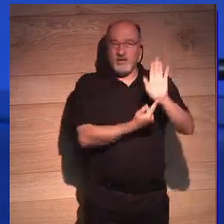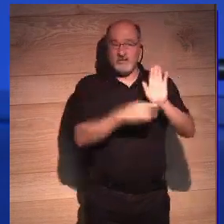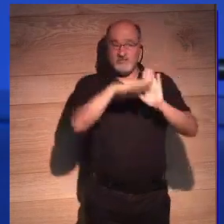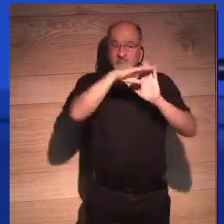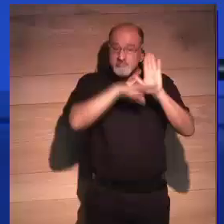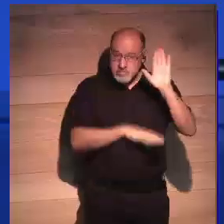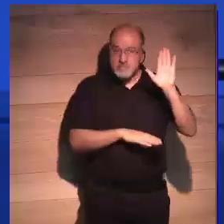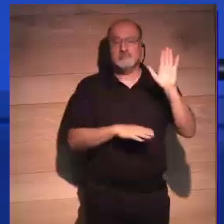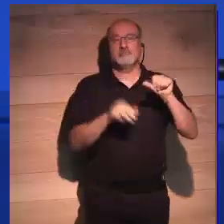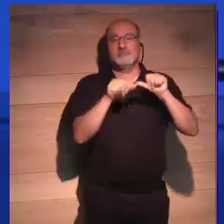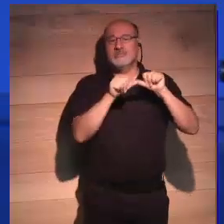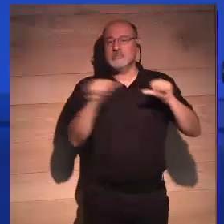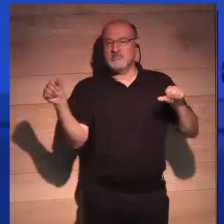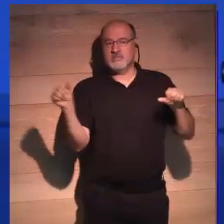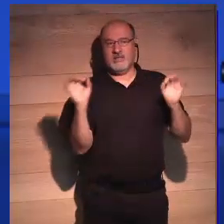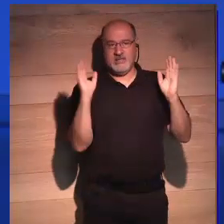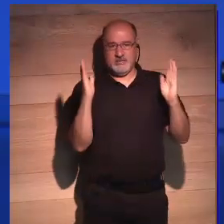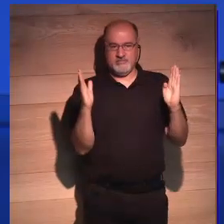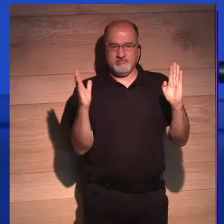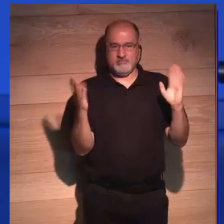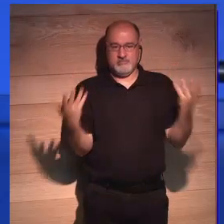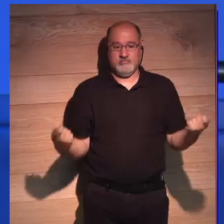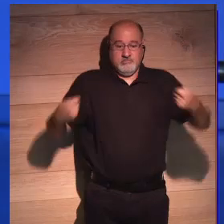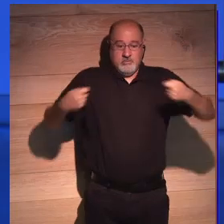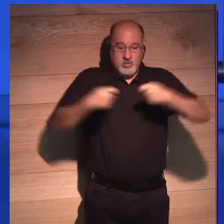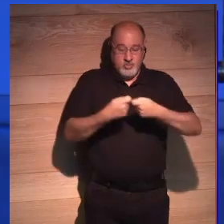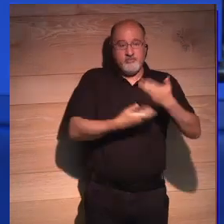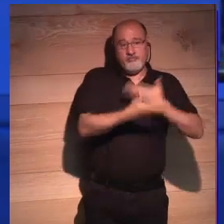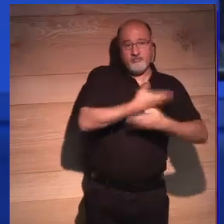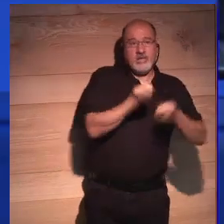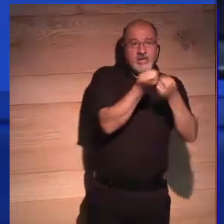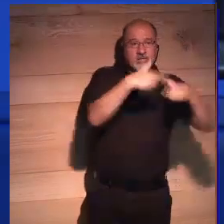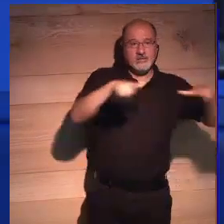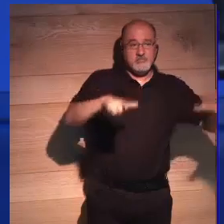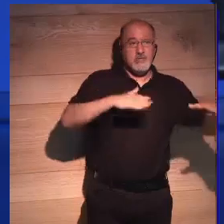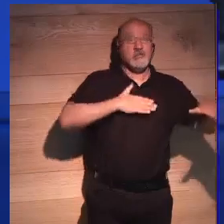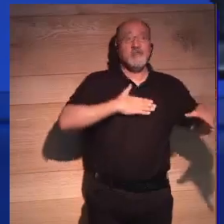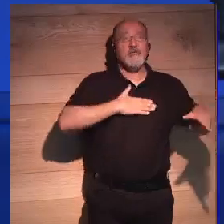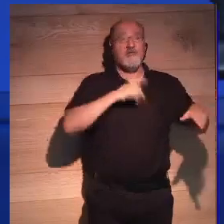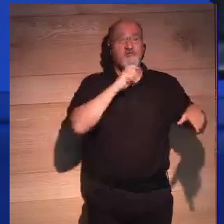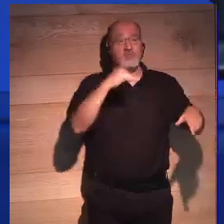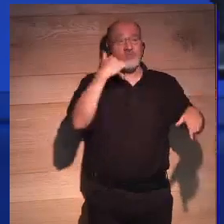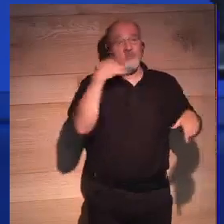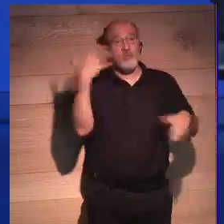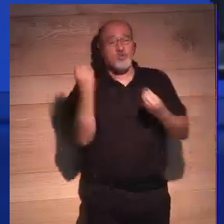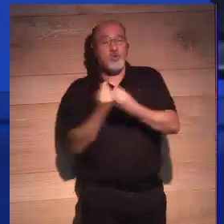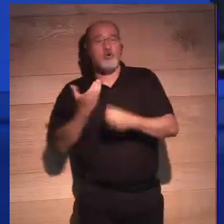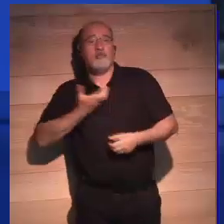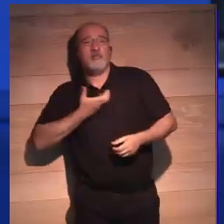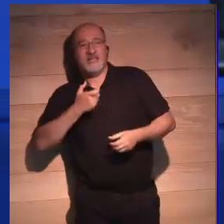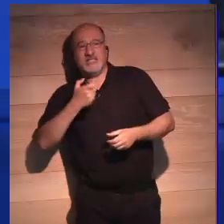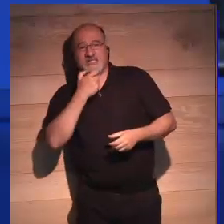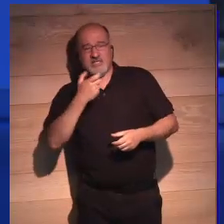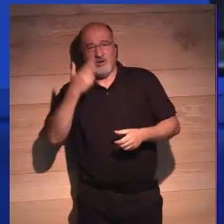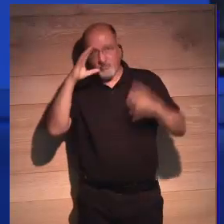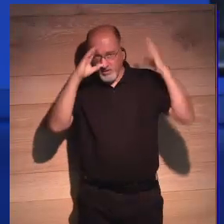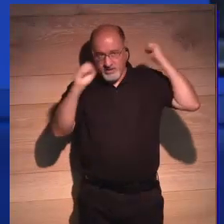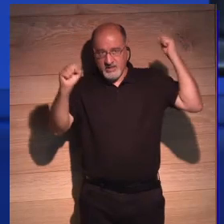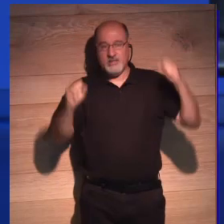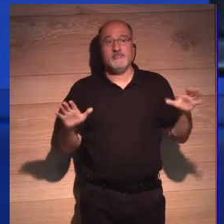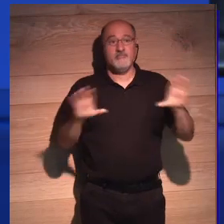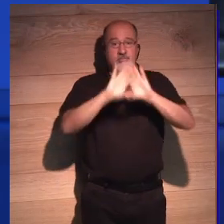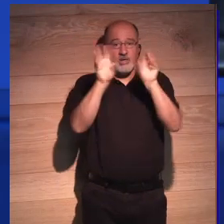with the British Council. And so we'll be celebrating inspiring, incredible work from the UK. So I'll pull out